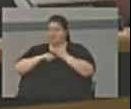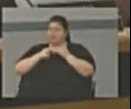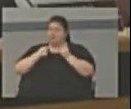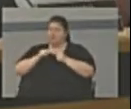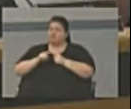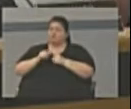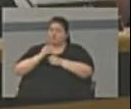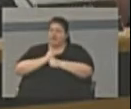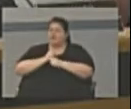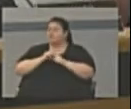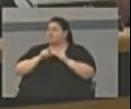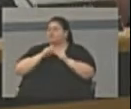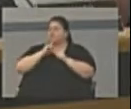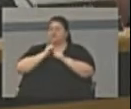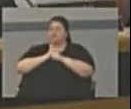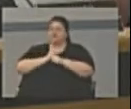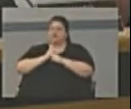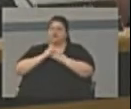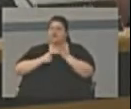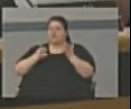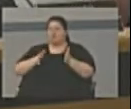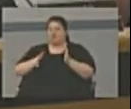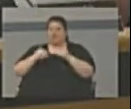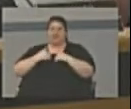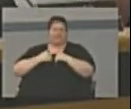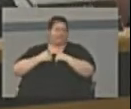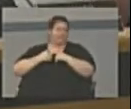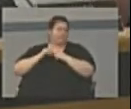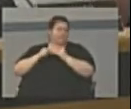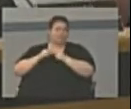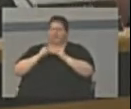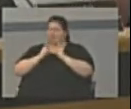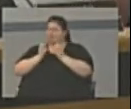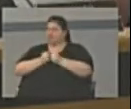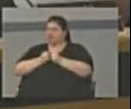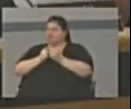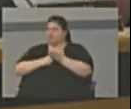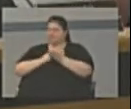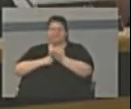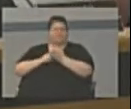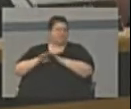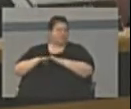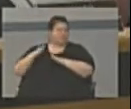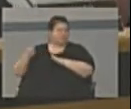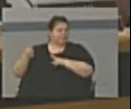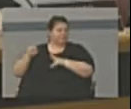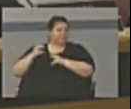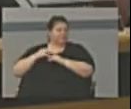It's just protecting what we already have in some cases when the session's in. When my brother was in the,